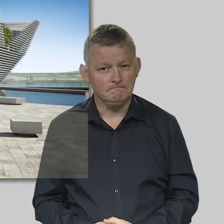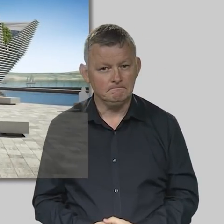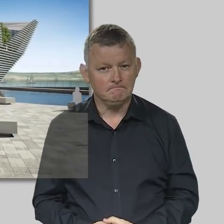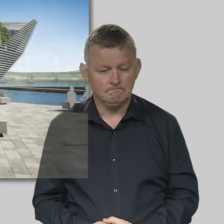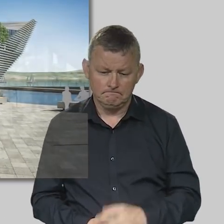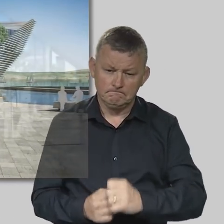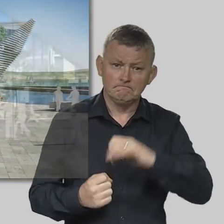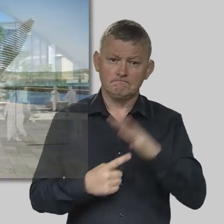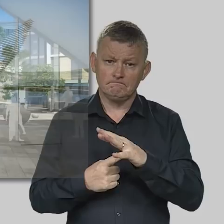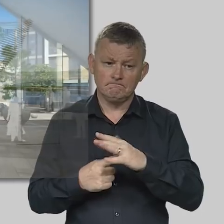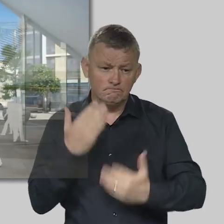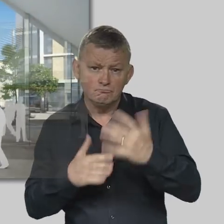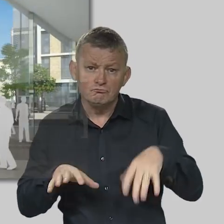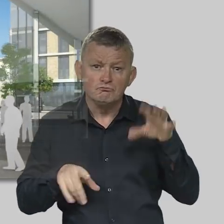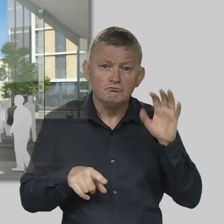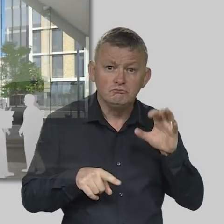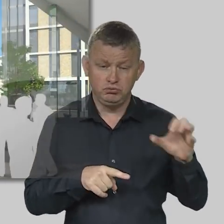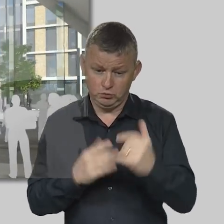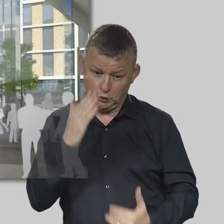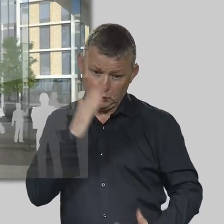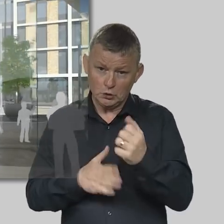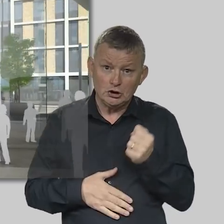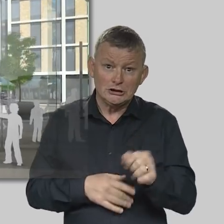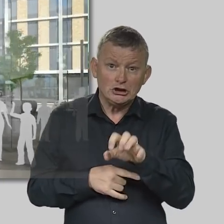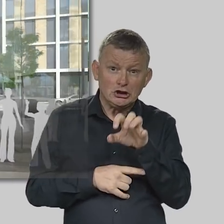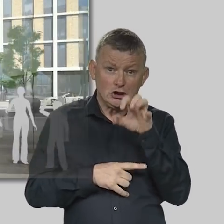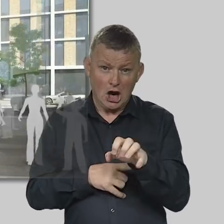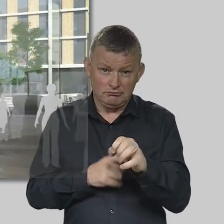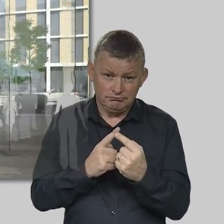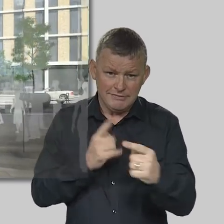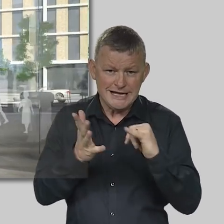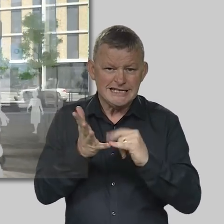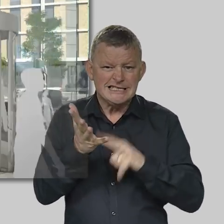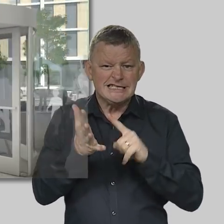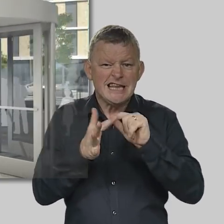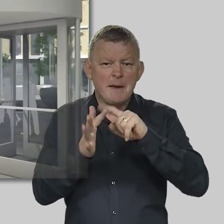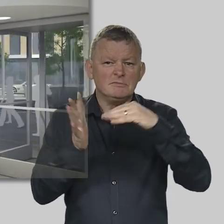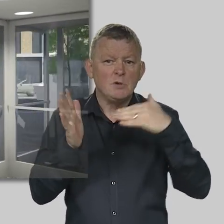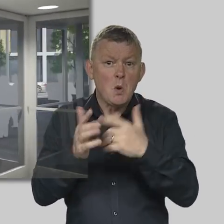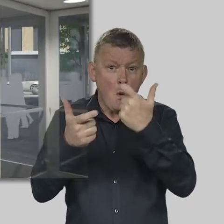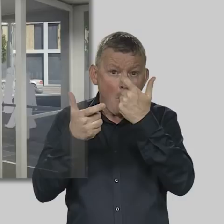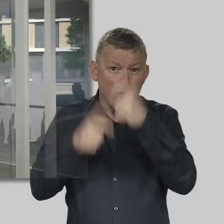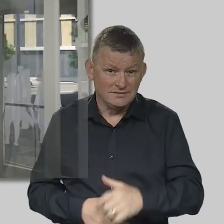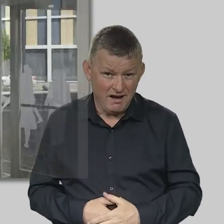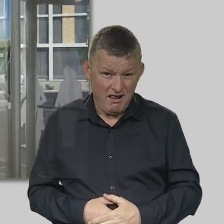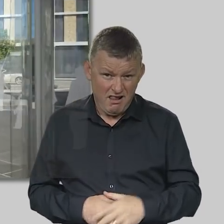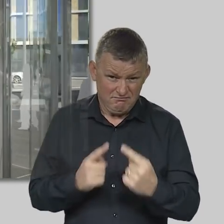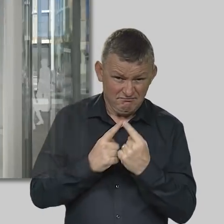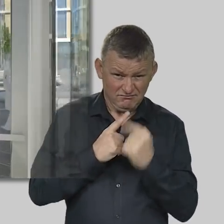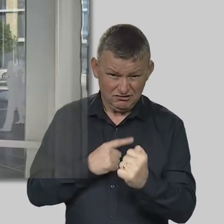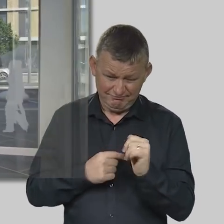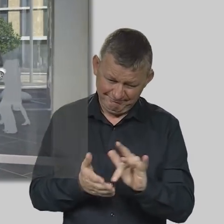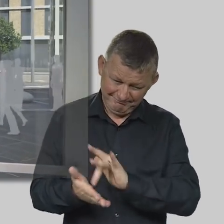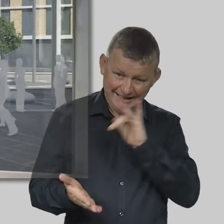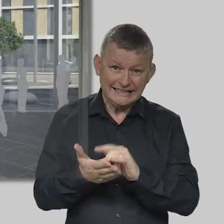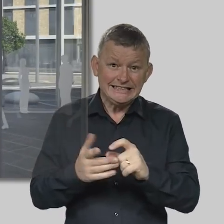Another key development is the creation of a new rail station which will feature Sleepers Hotel. The rail station is in a prime site in the